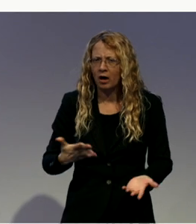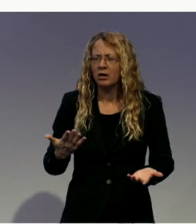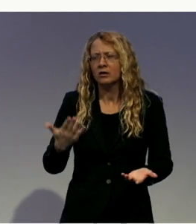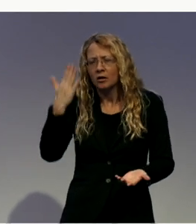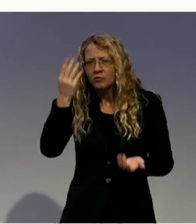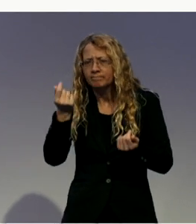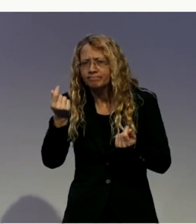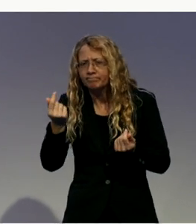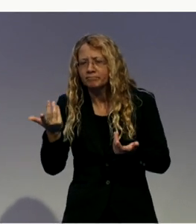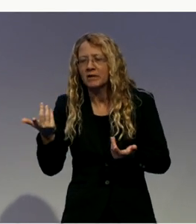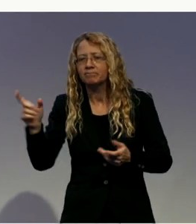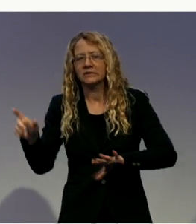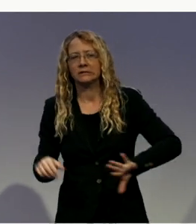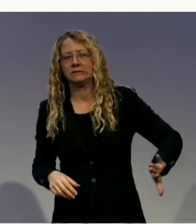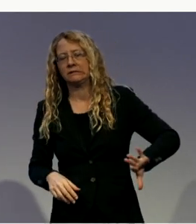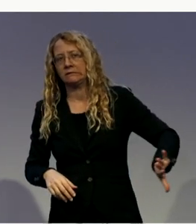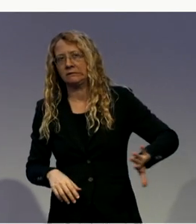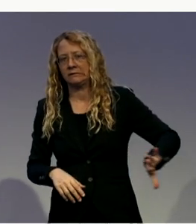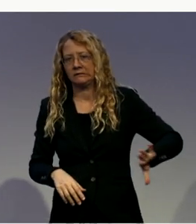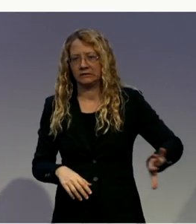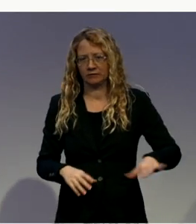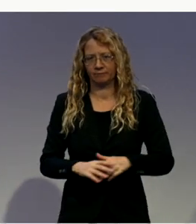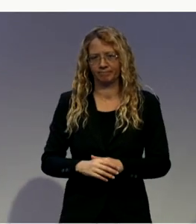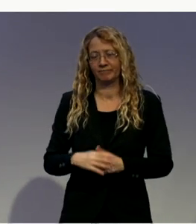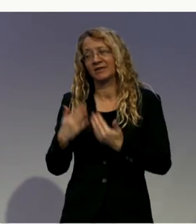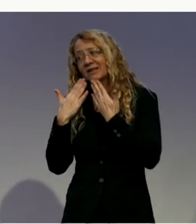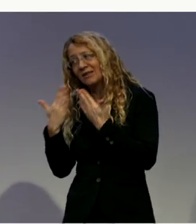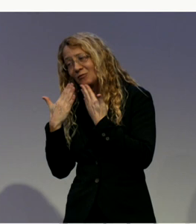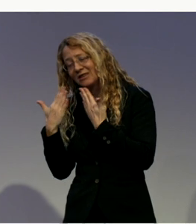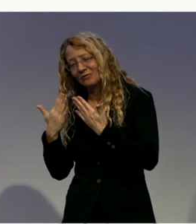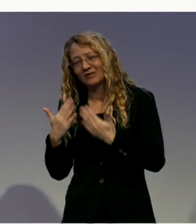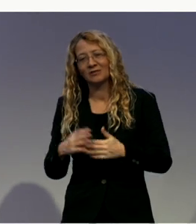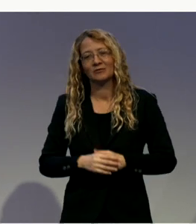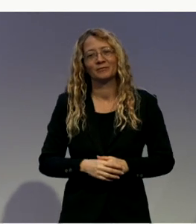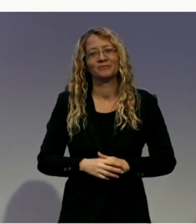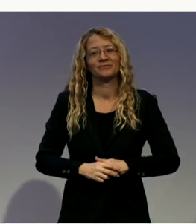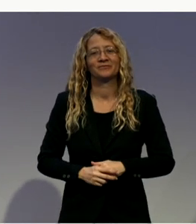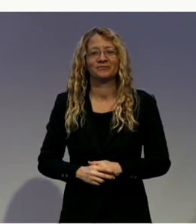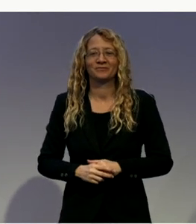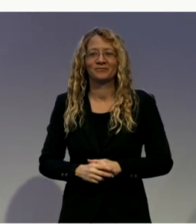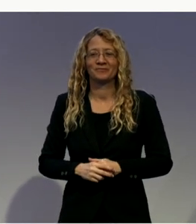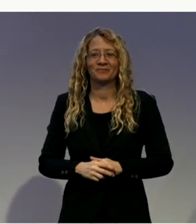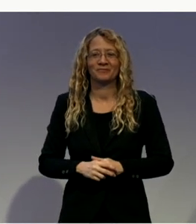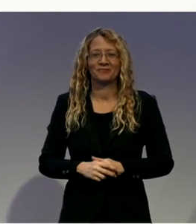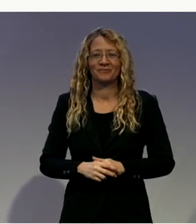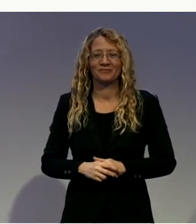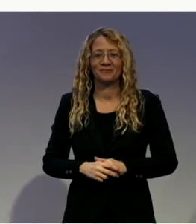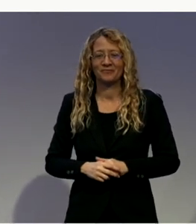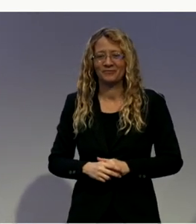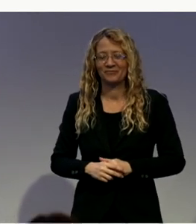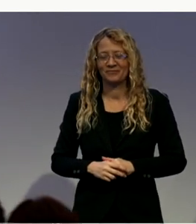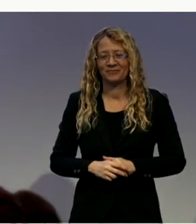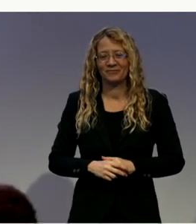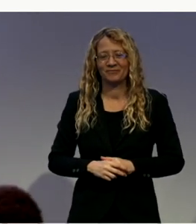done. I don't want to... Yeah, thank you, May. Thank you. Thank you for listening. Yeah, I want to raise a question to Carola.